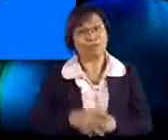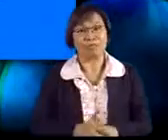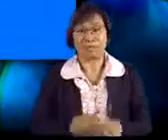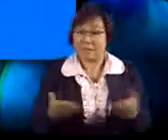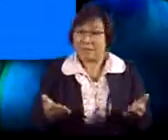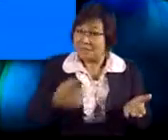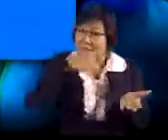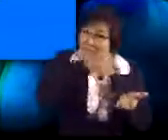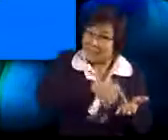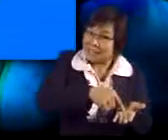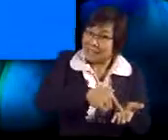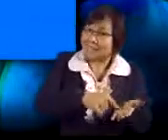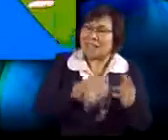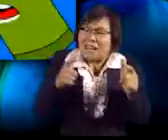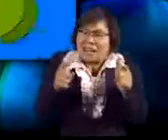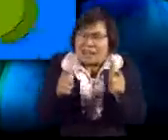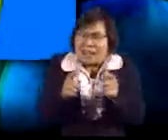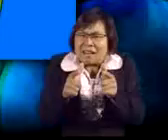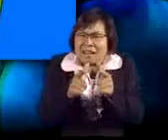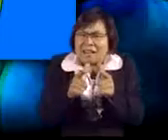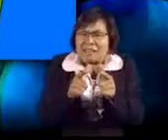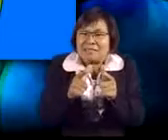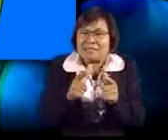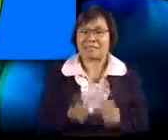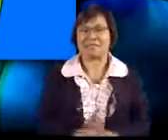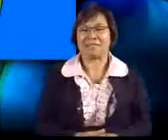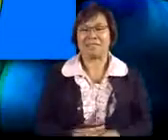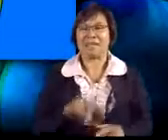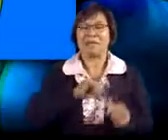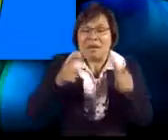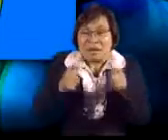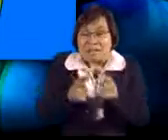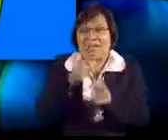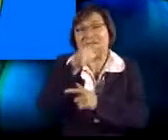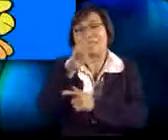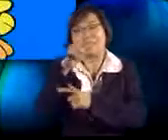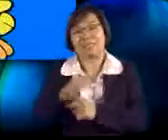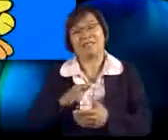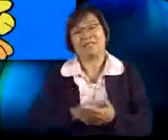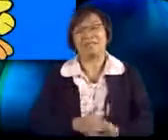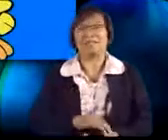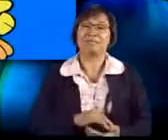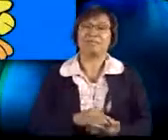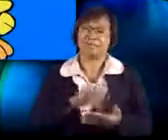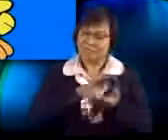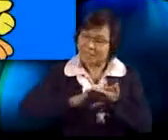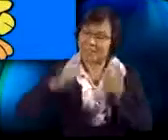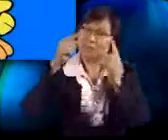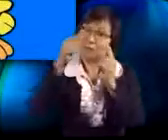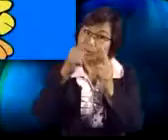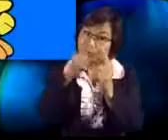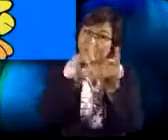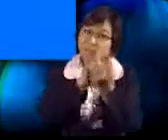This is Litter. Hi friends, I'm Litter. Nice to meet you. And this